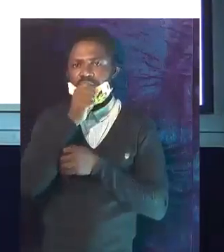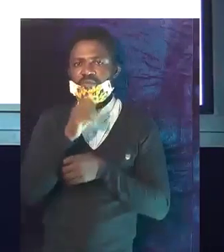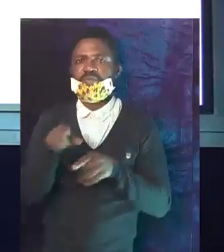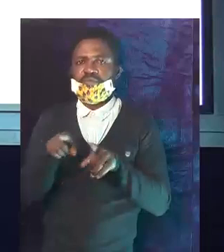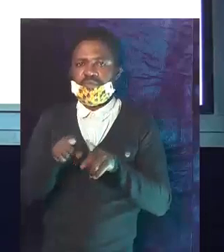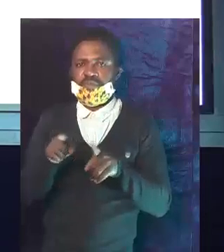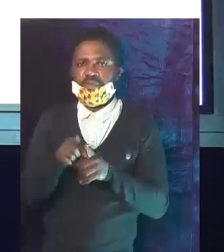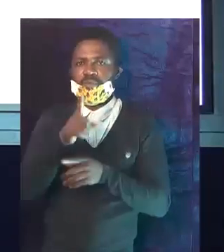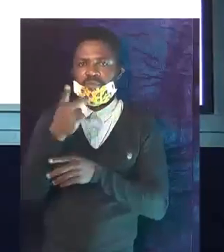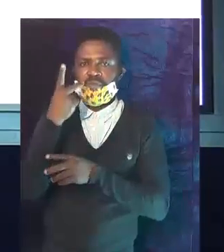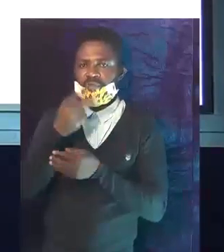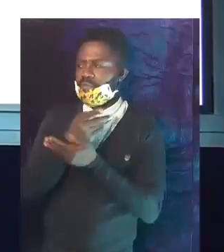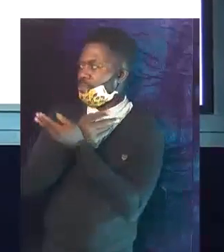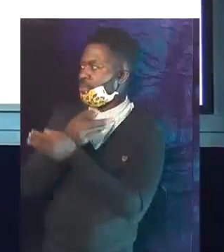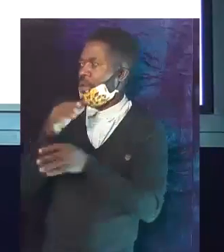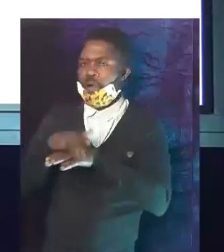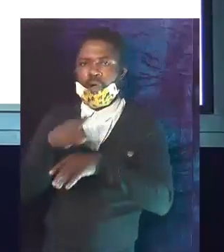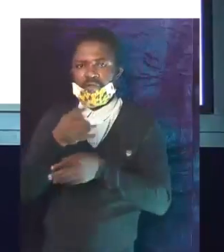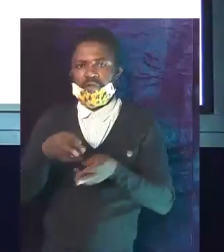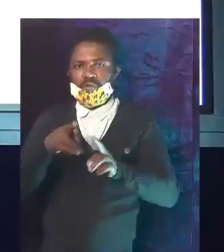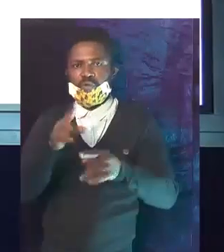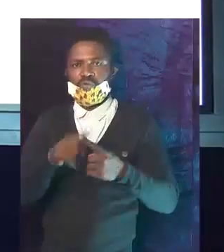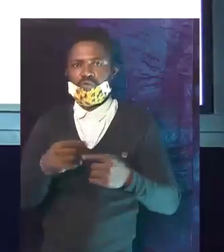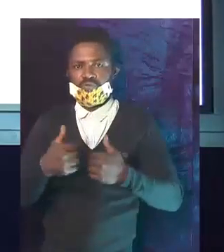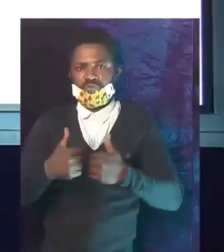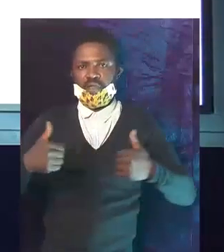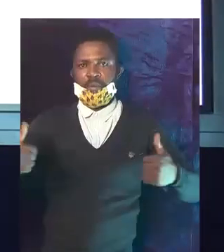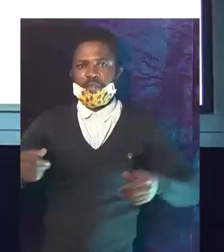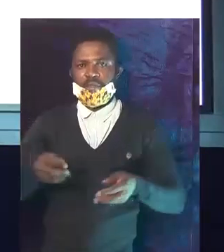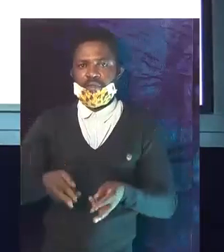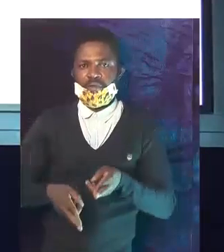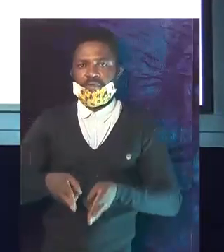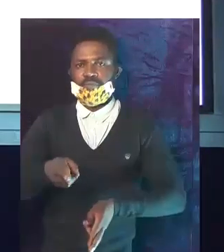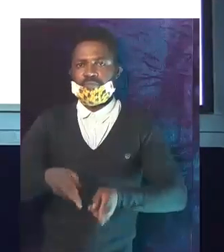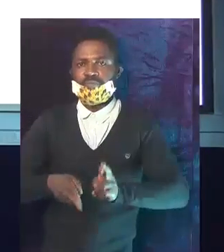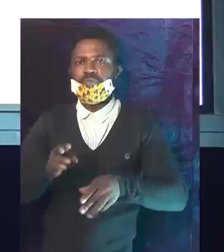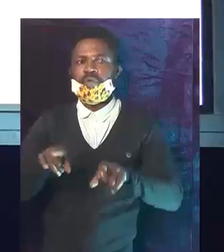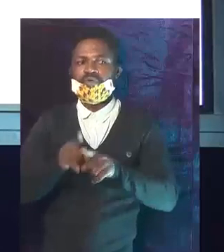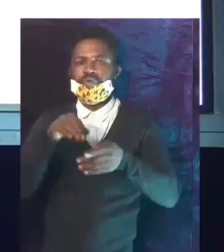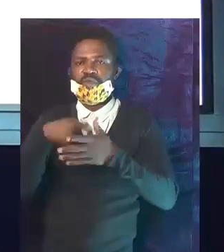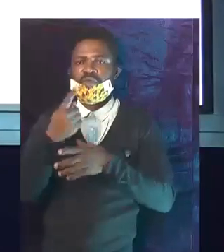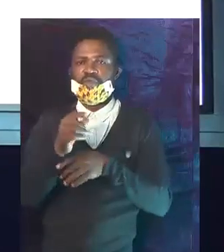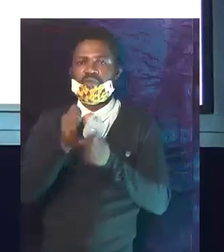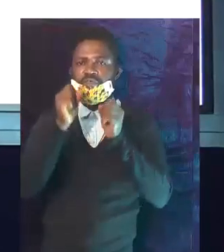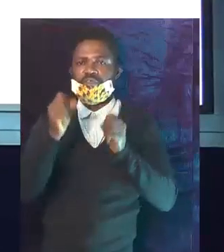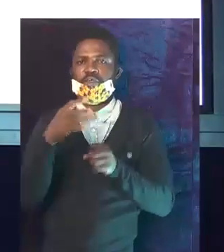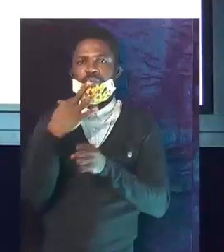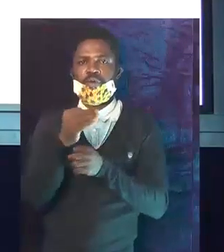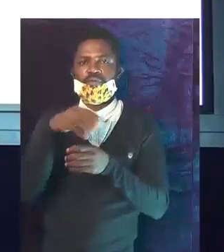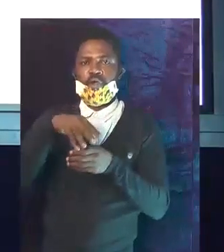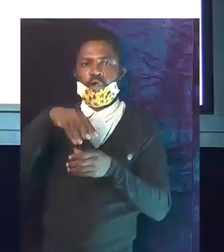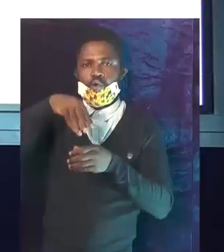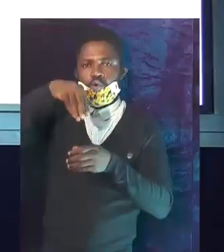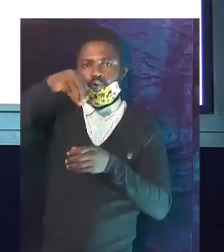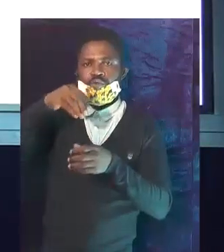You've seen this on the road that LASMA officials use to demarcate lanes. It's also in the shape of a cone. Now,